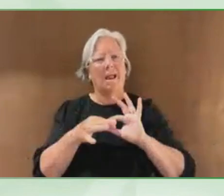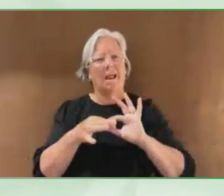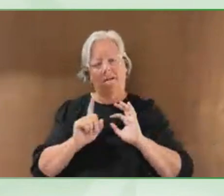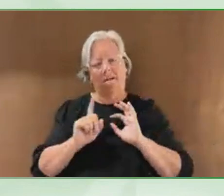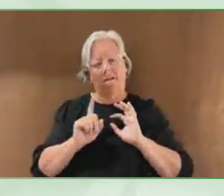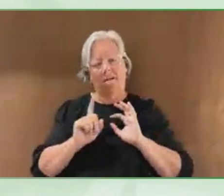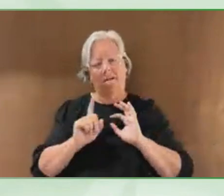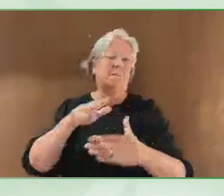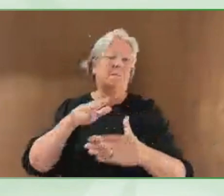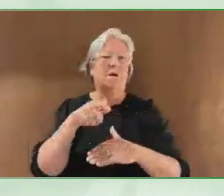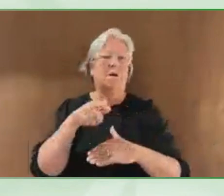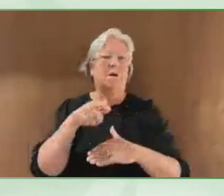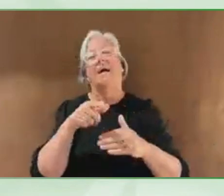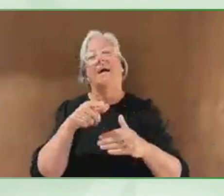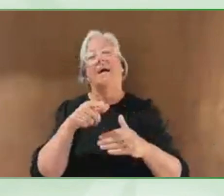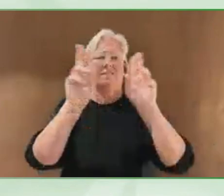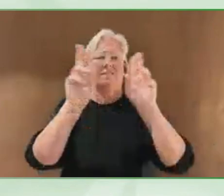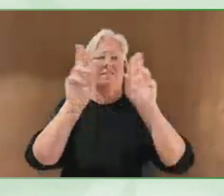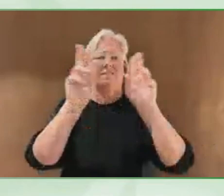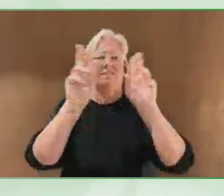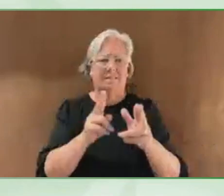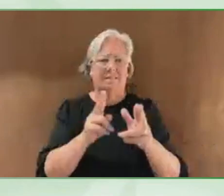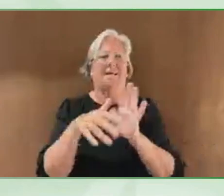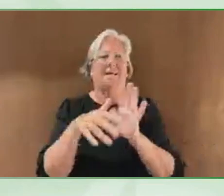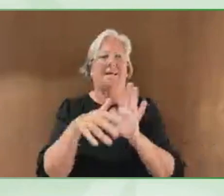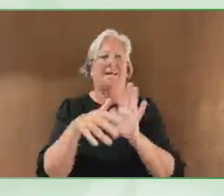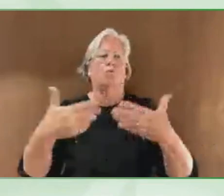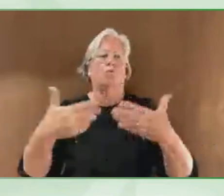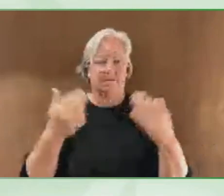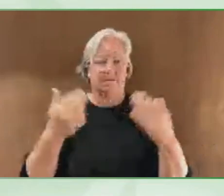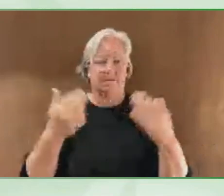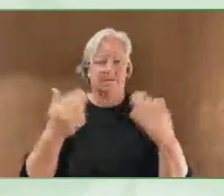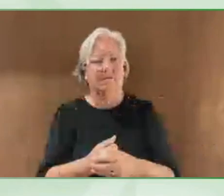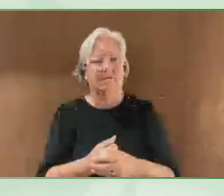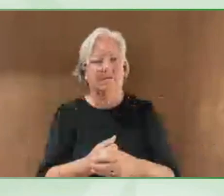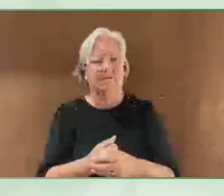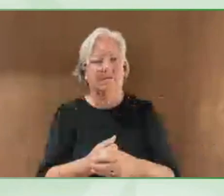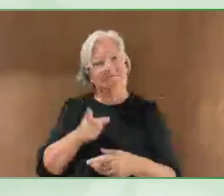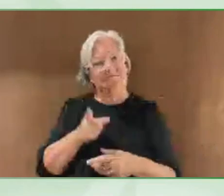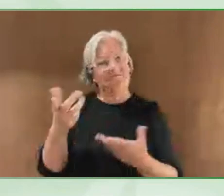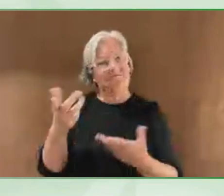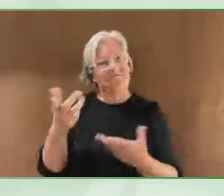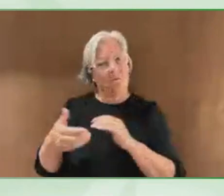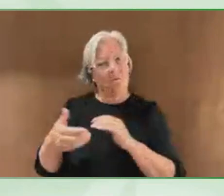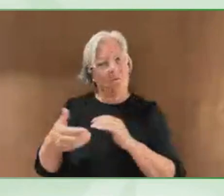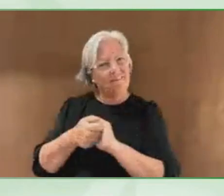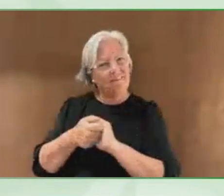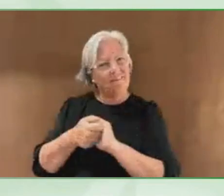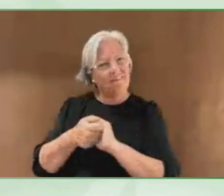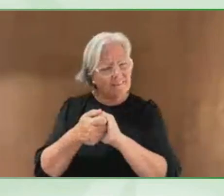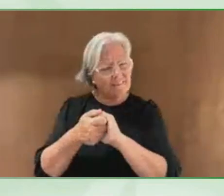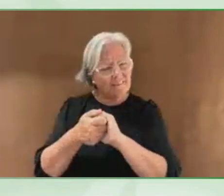our top execs within the organization. It's something that he hadn't talked about